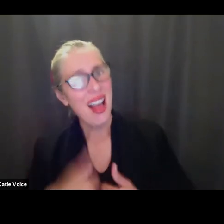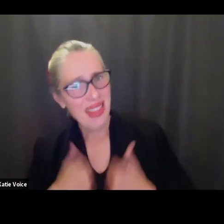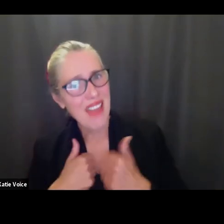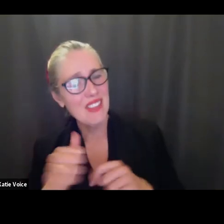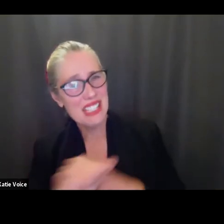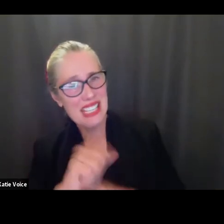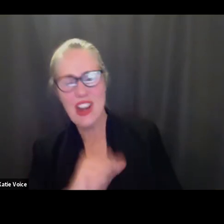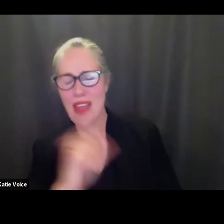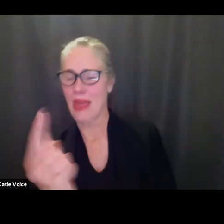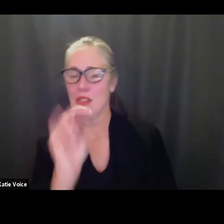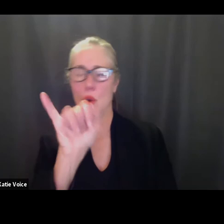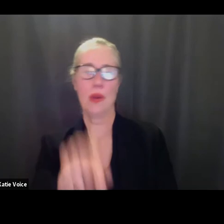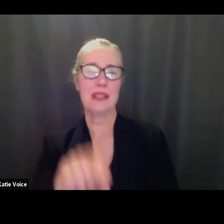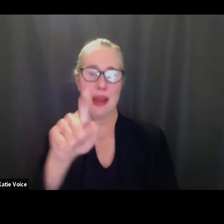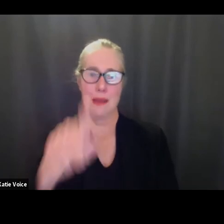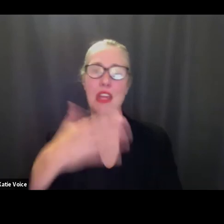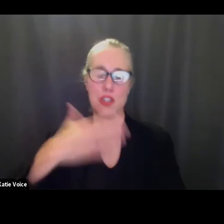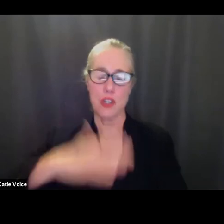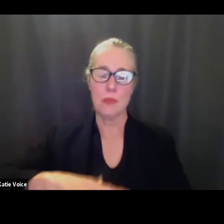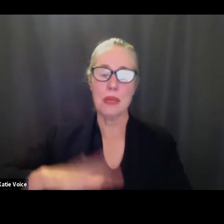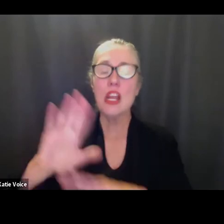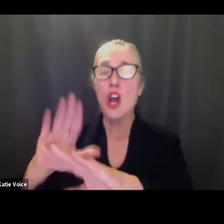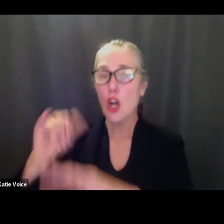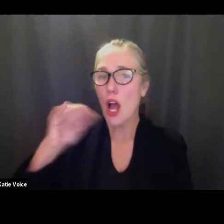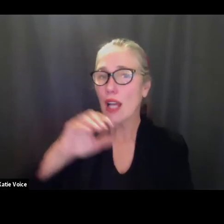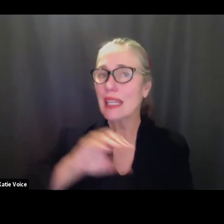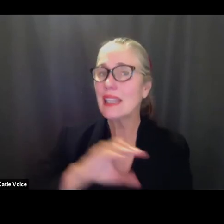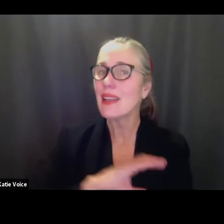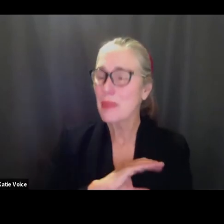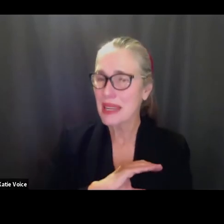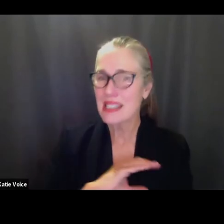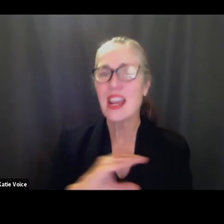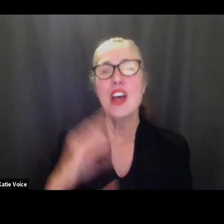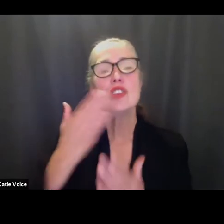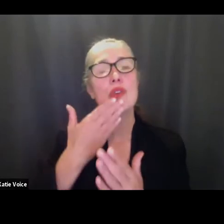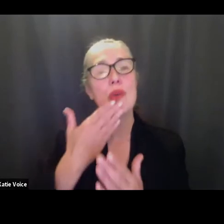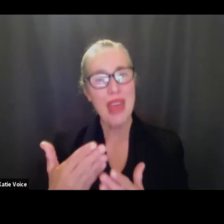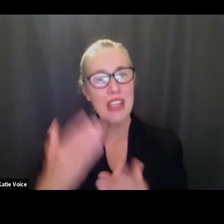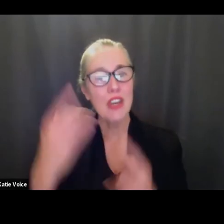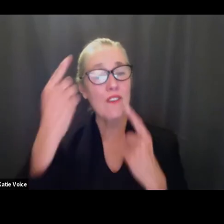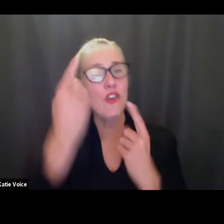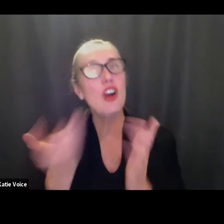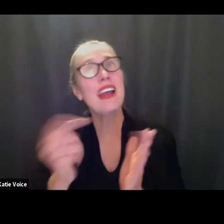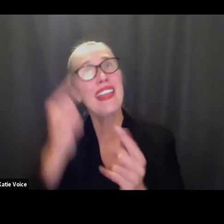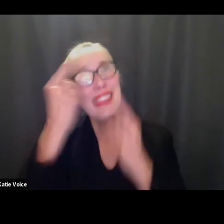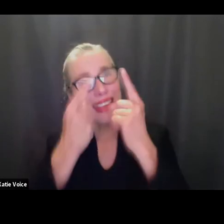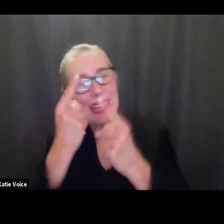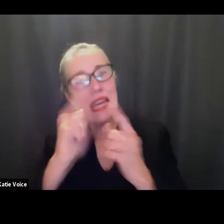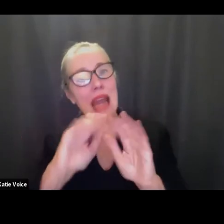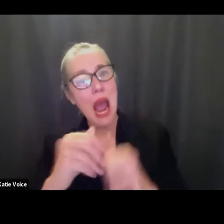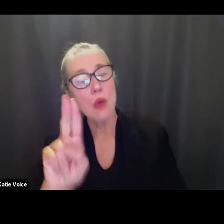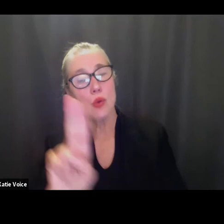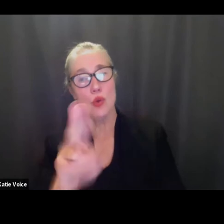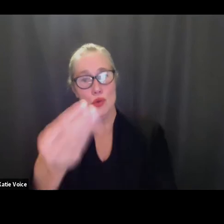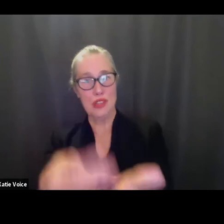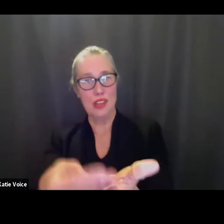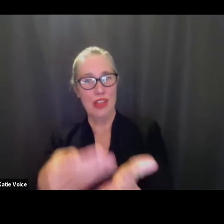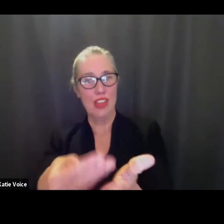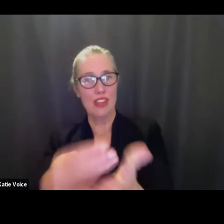reconsidering um what you do with our our dollars for the students at the school thank you